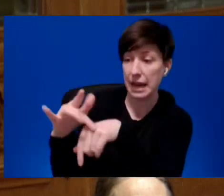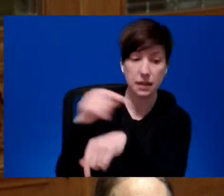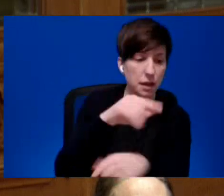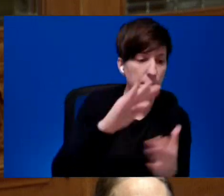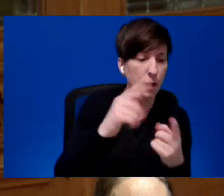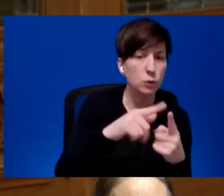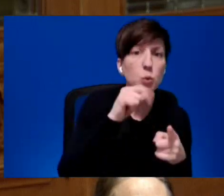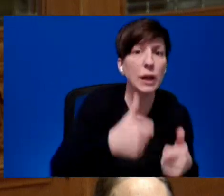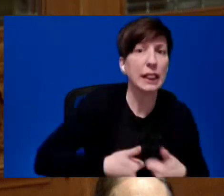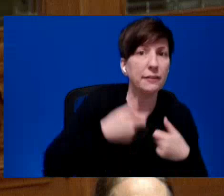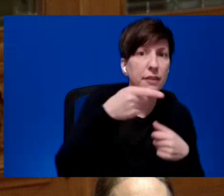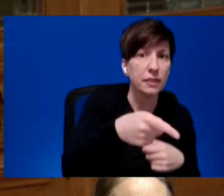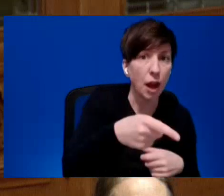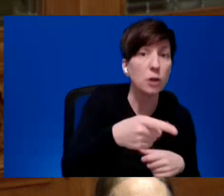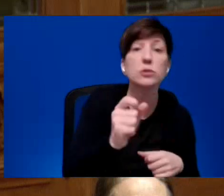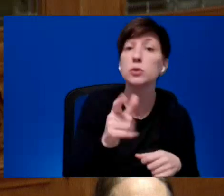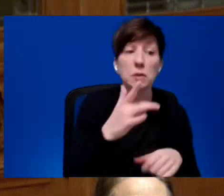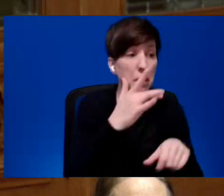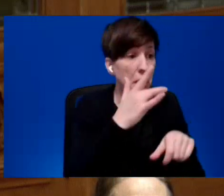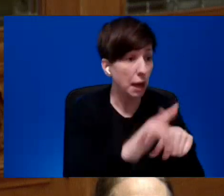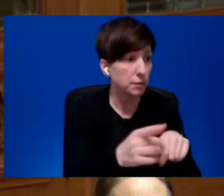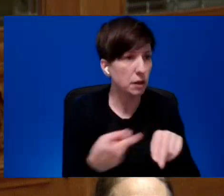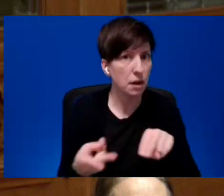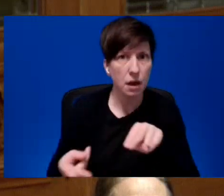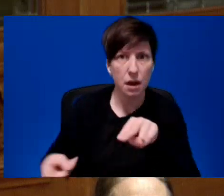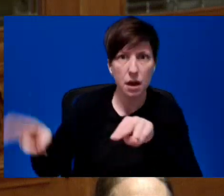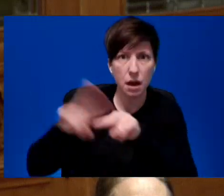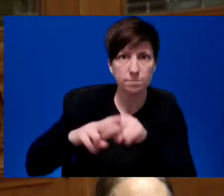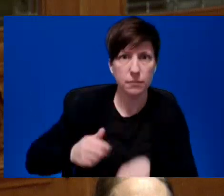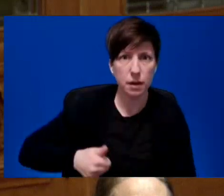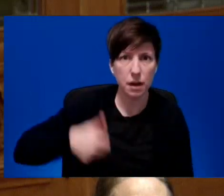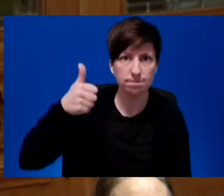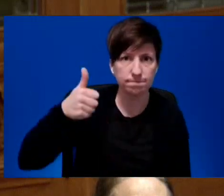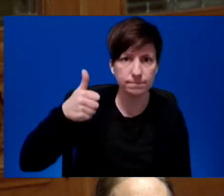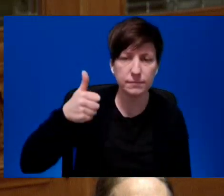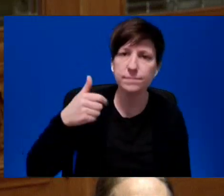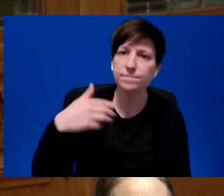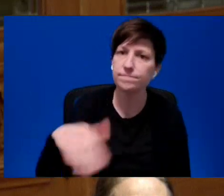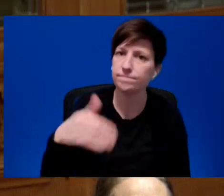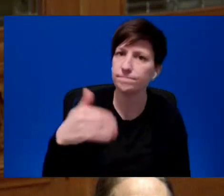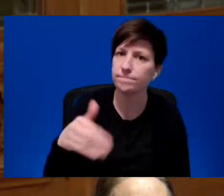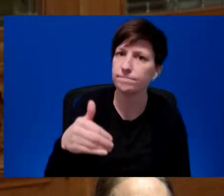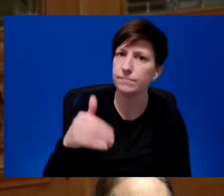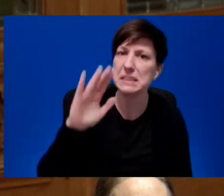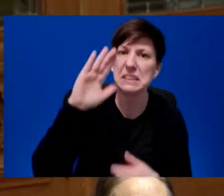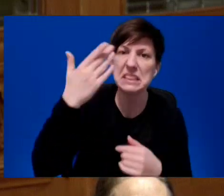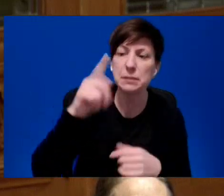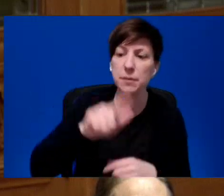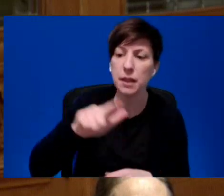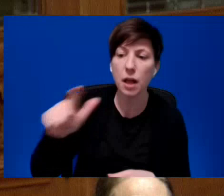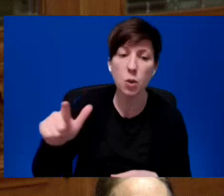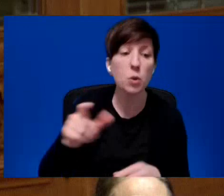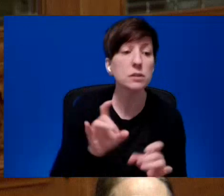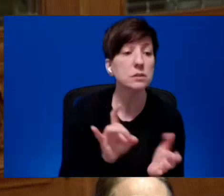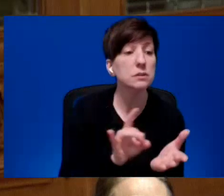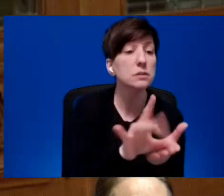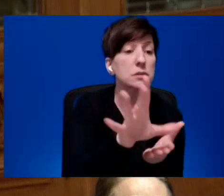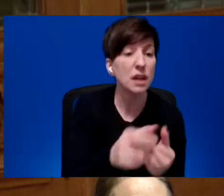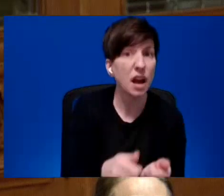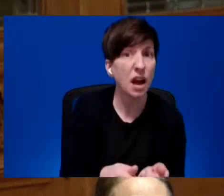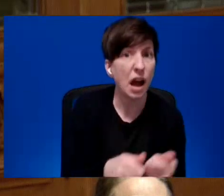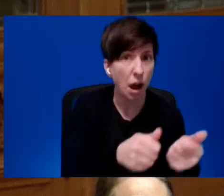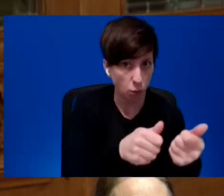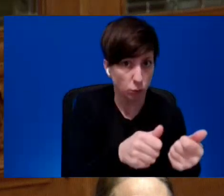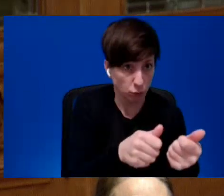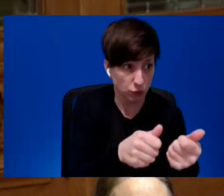way. This government could implement vacancy control, which removes the financial incentive for landlords to evict tenants. It's the most